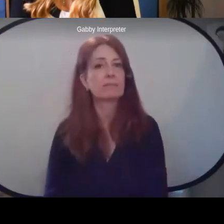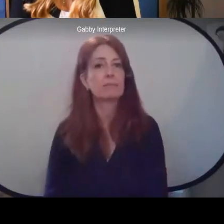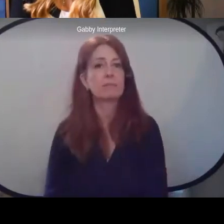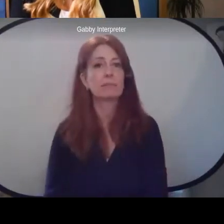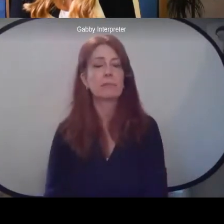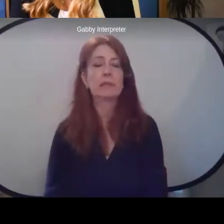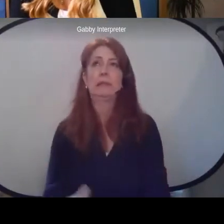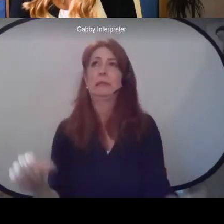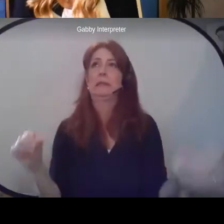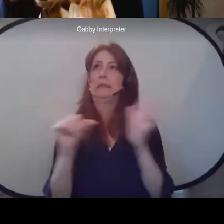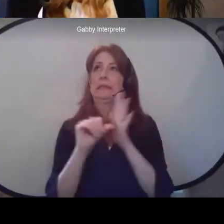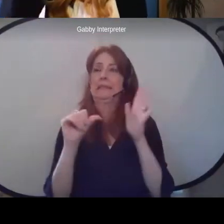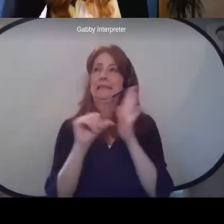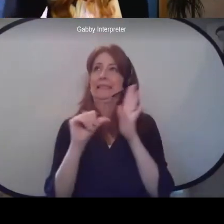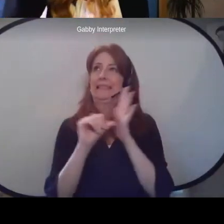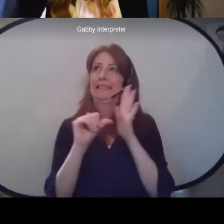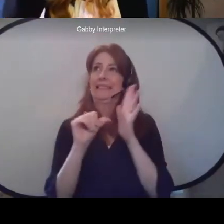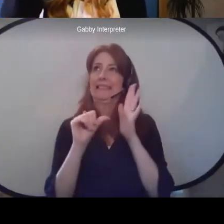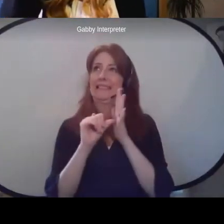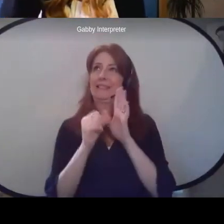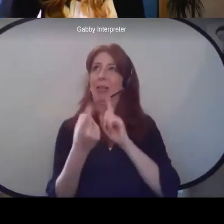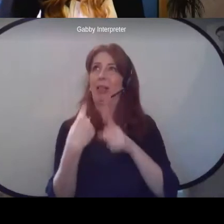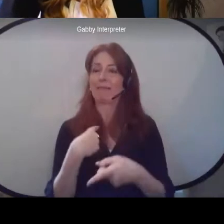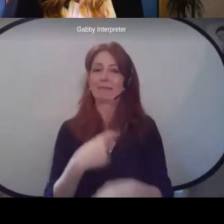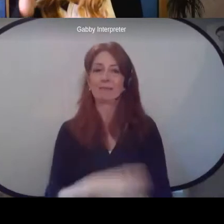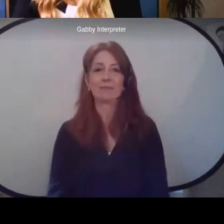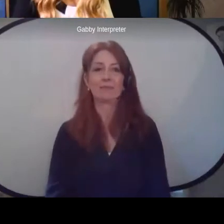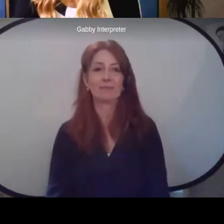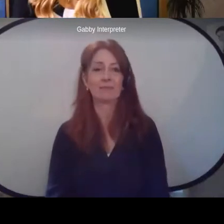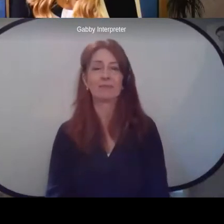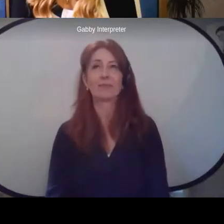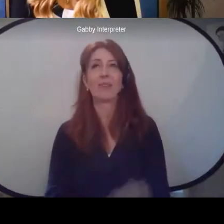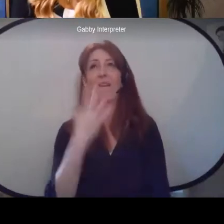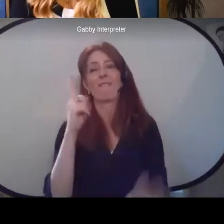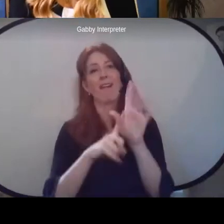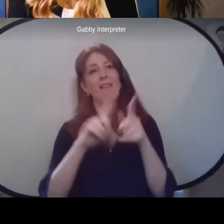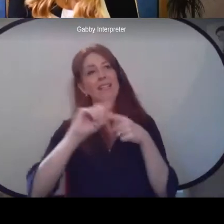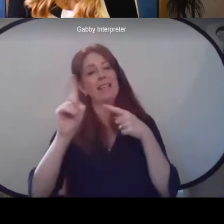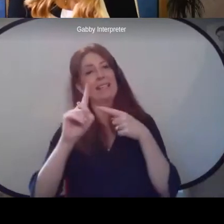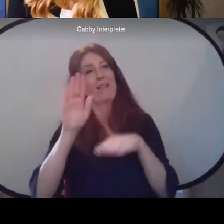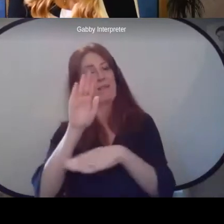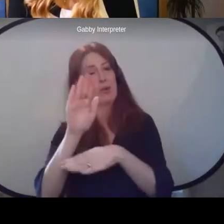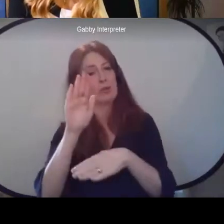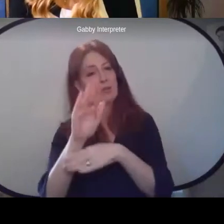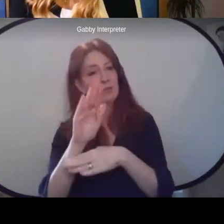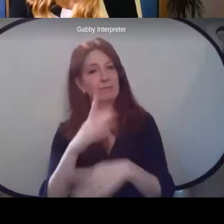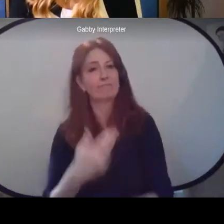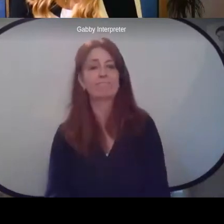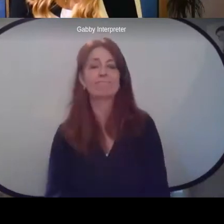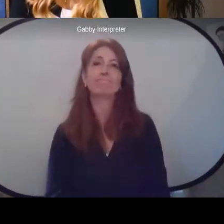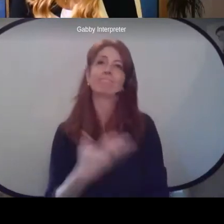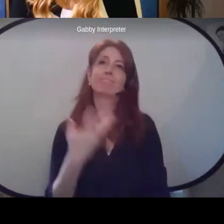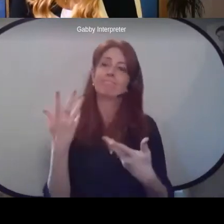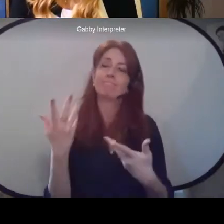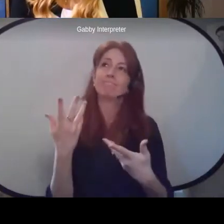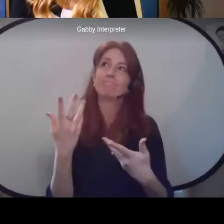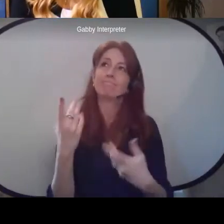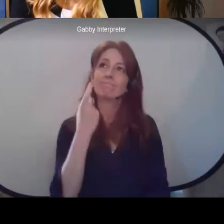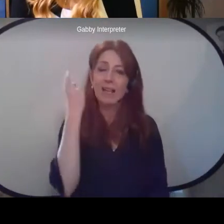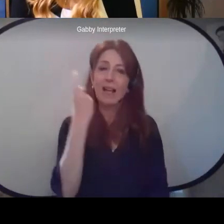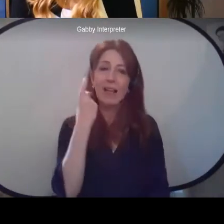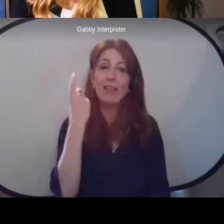That's a tricky one there. Yeah. 5 years down the line, we could still have. I think that's the thing. 5 years down the line, I'm